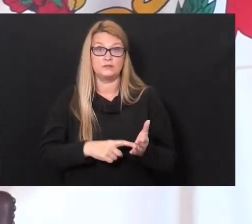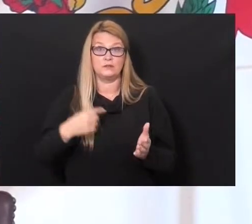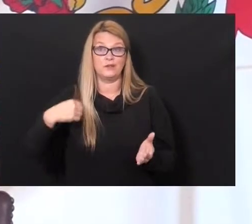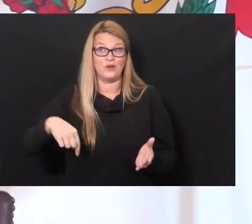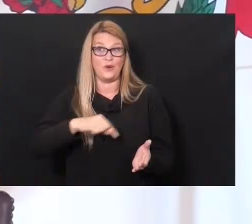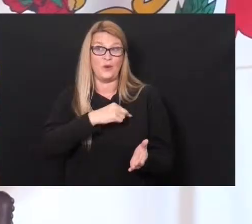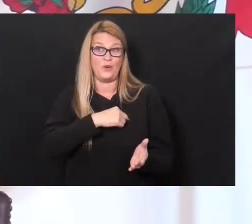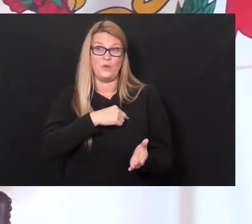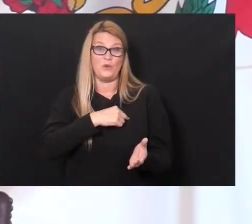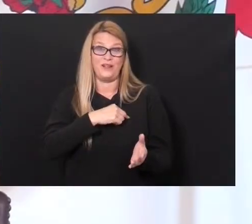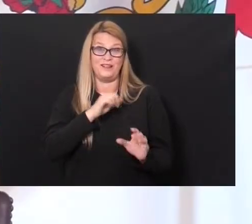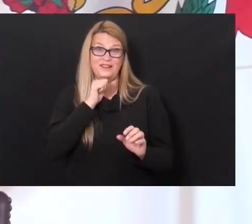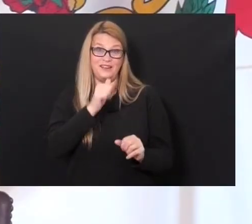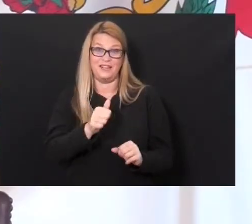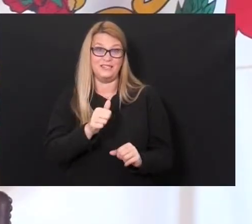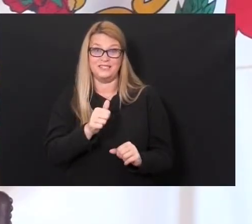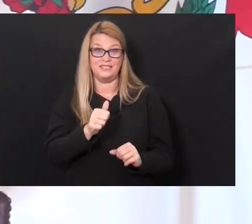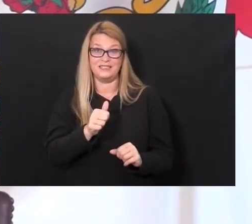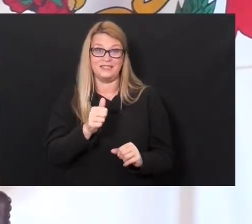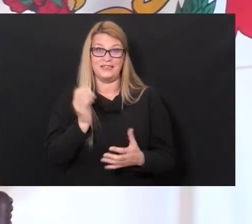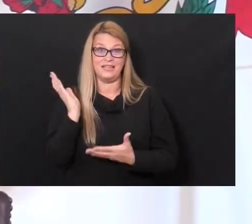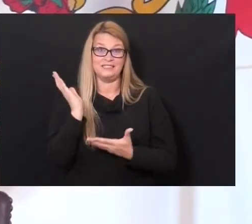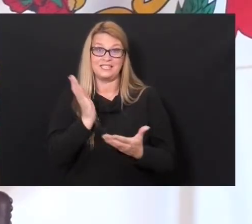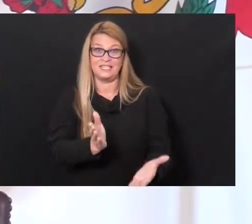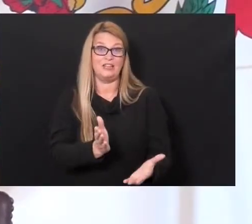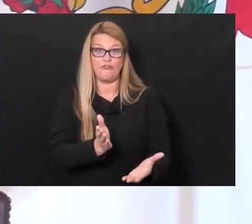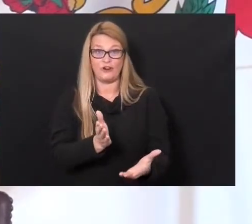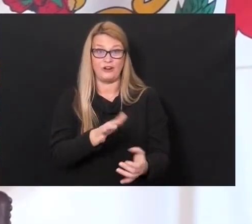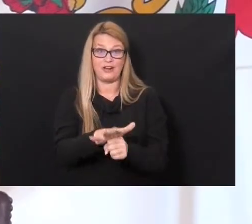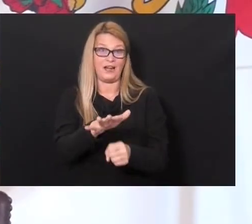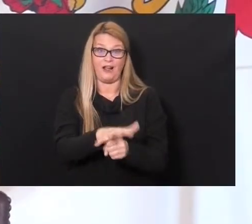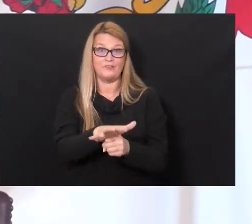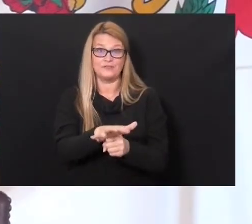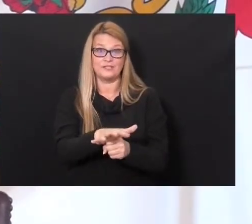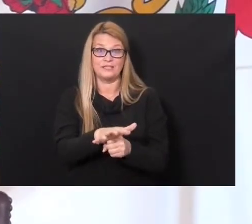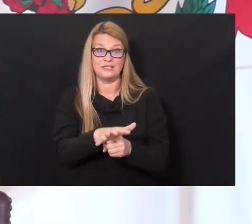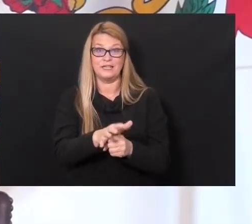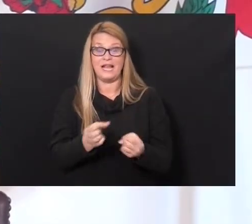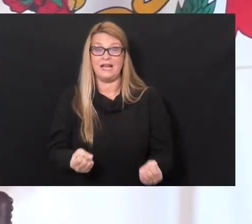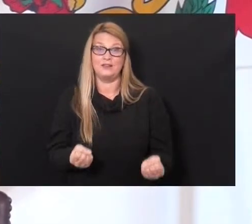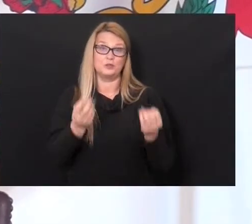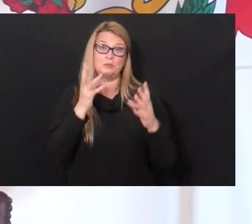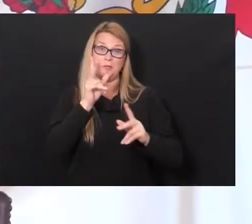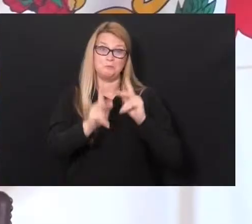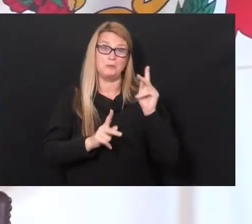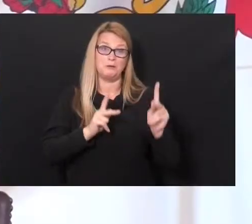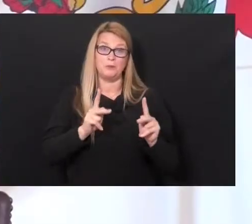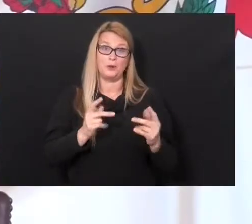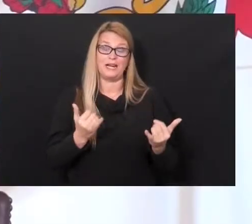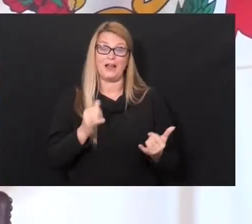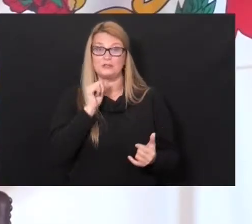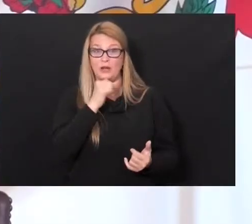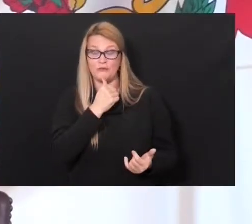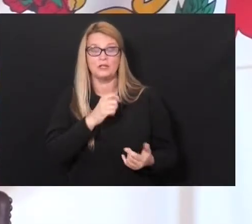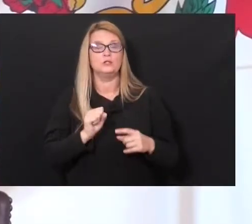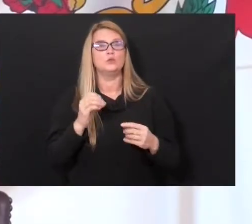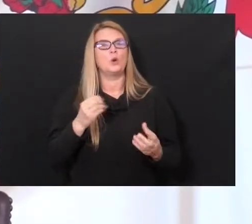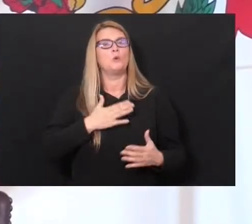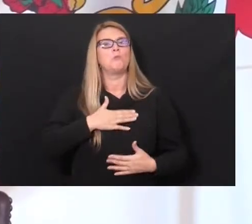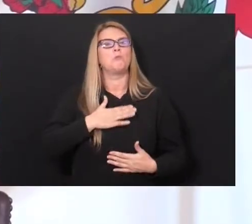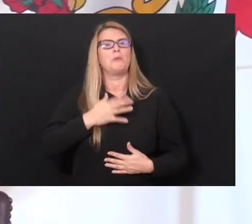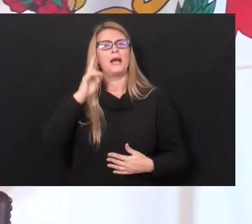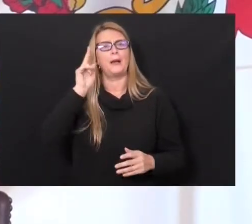and truly didn't deliver the goods, and there's still too many people hurting. So from my